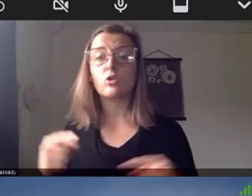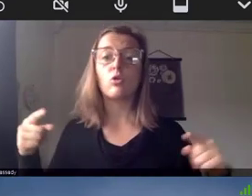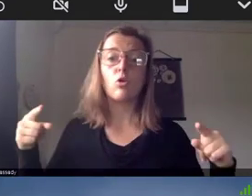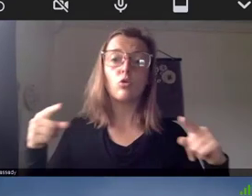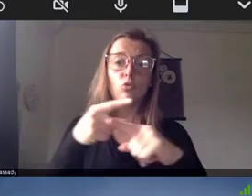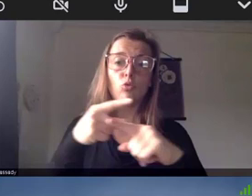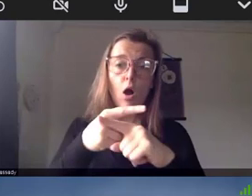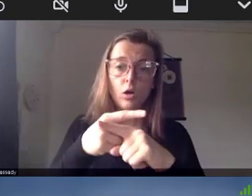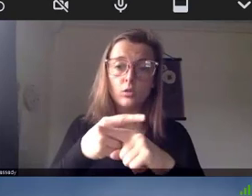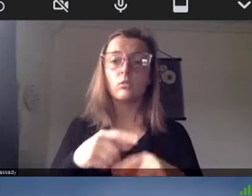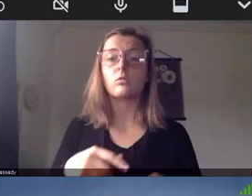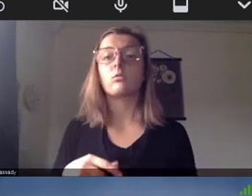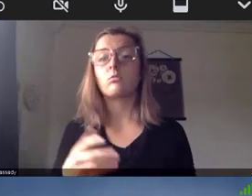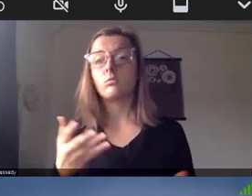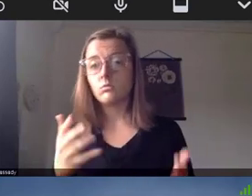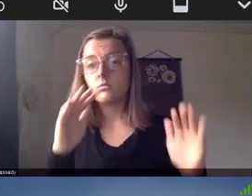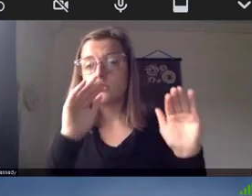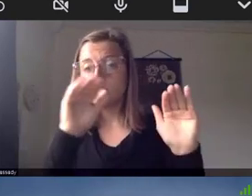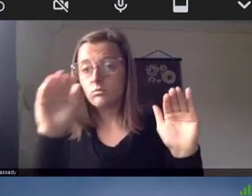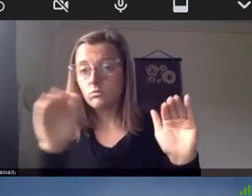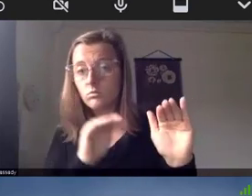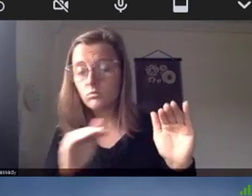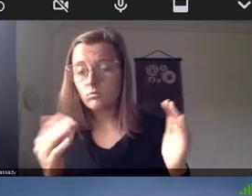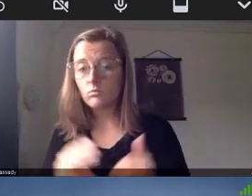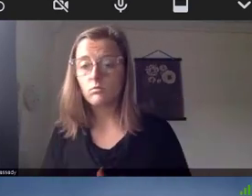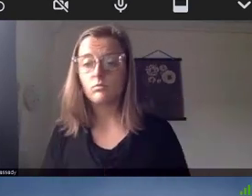So we can always use